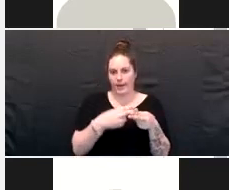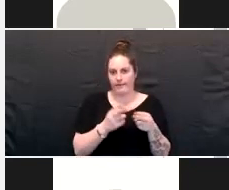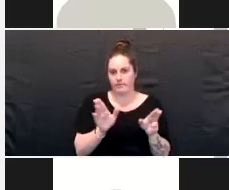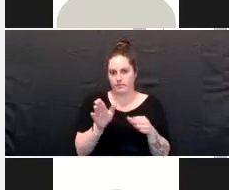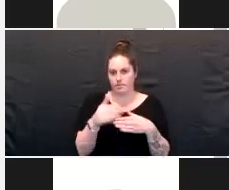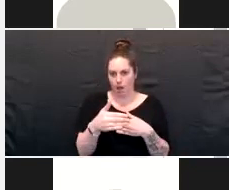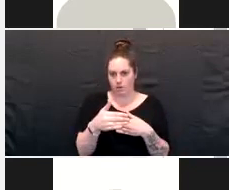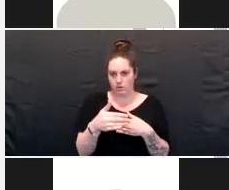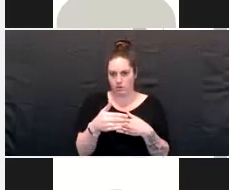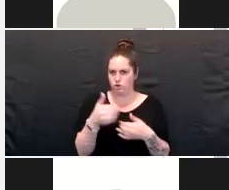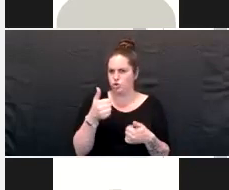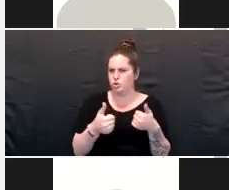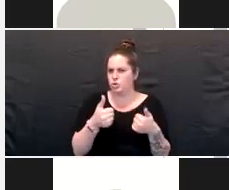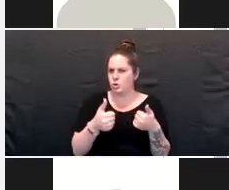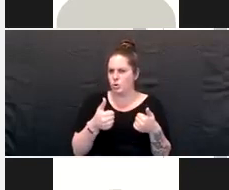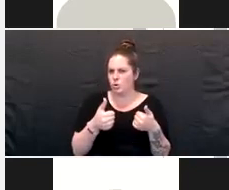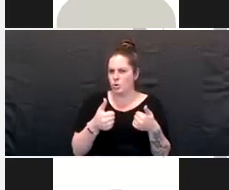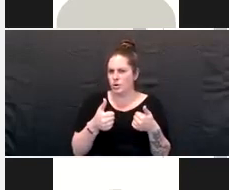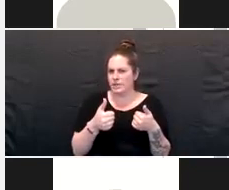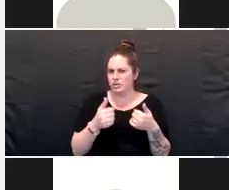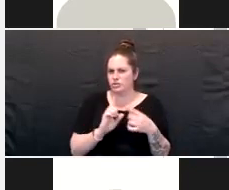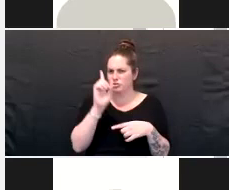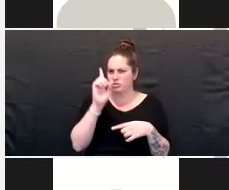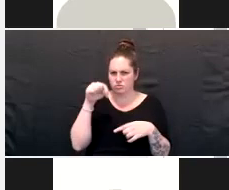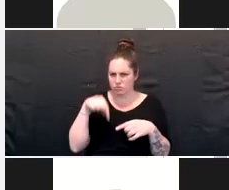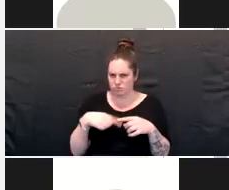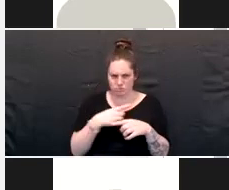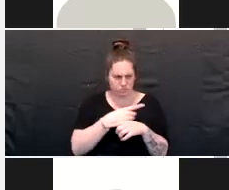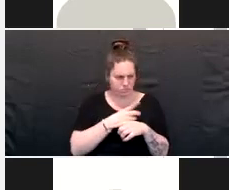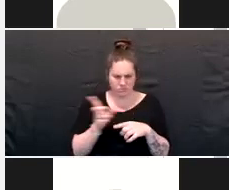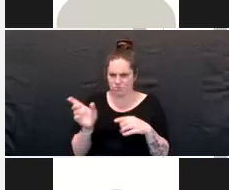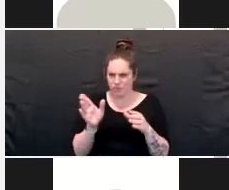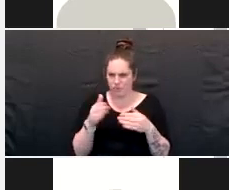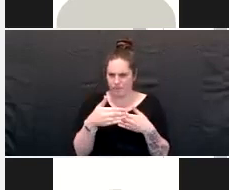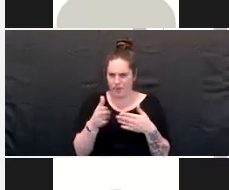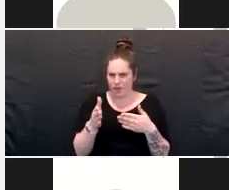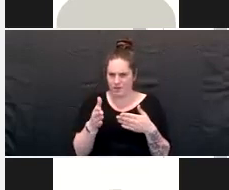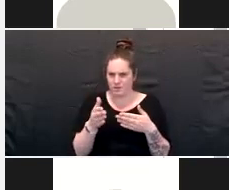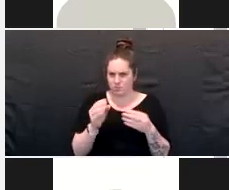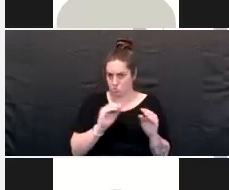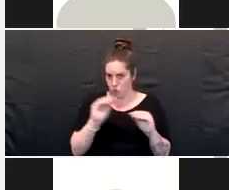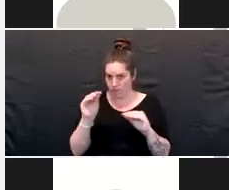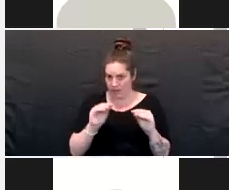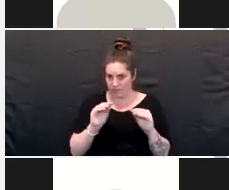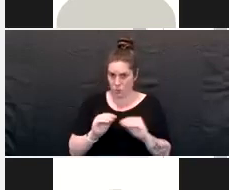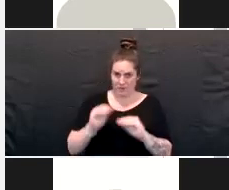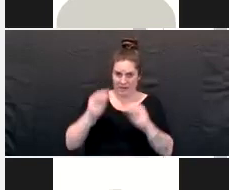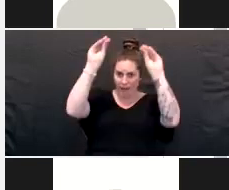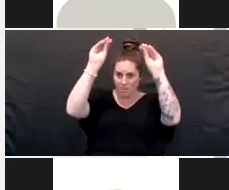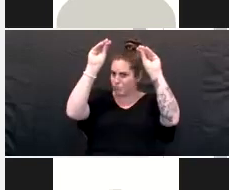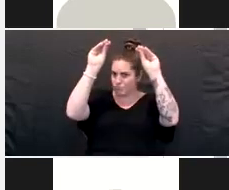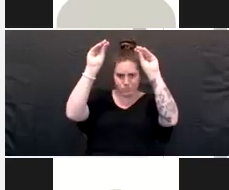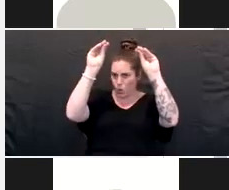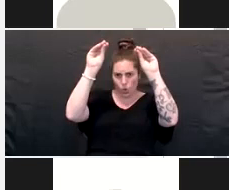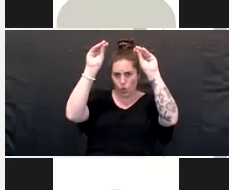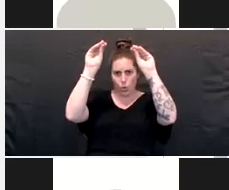But which direction is the box moving? Is the box moving up? No. Is the box moving down? No,